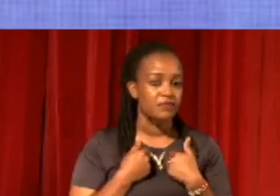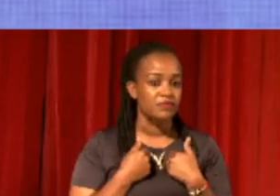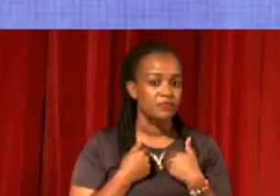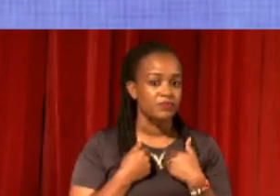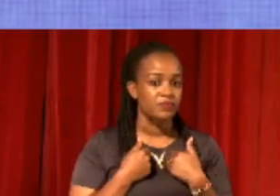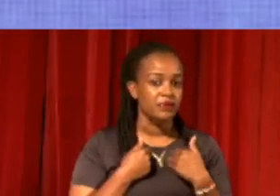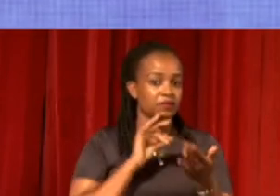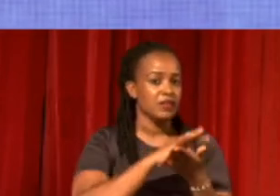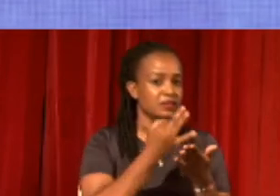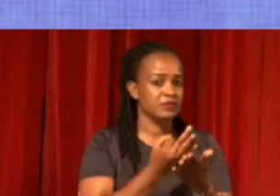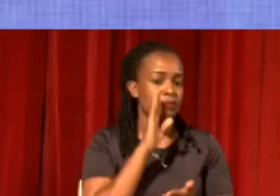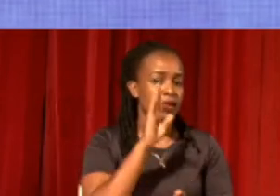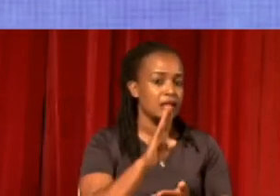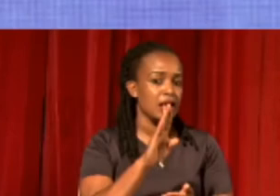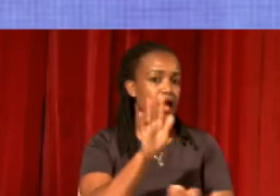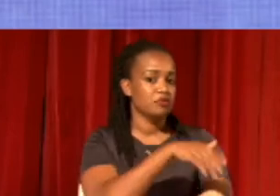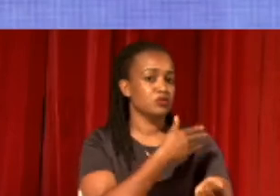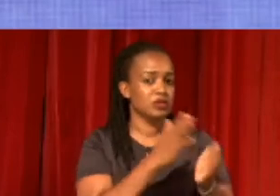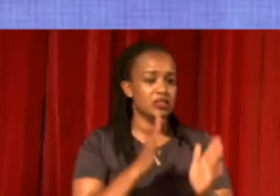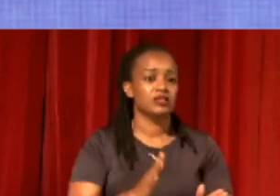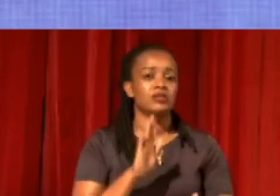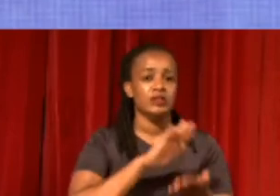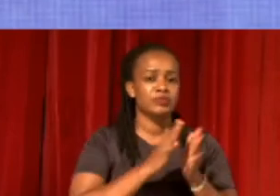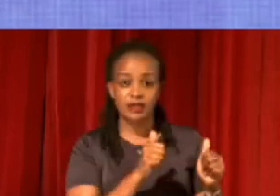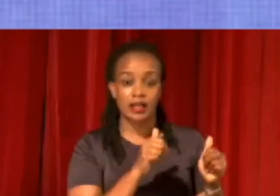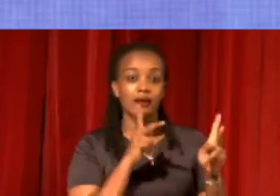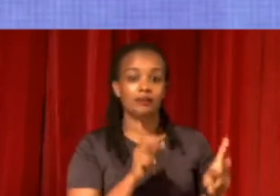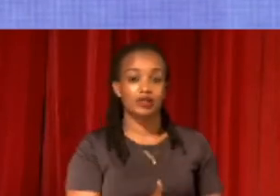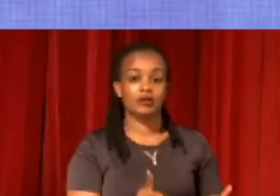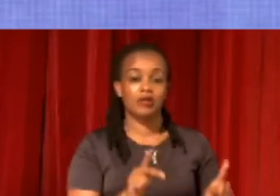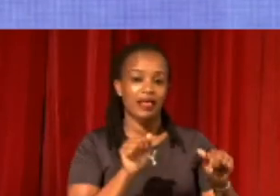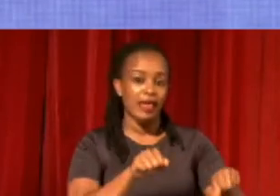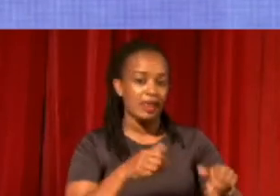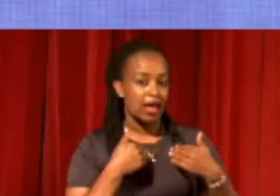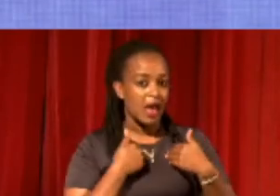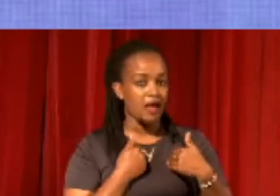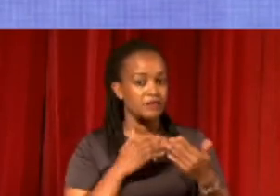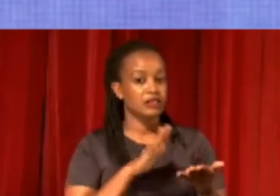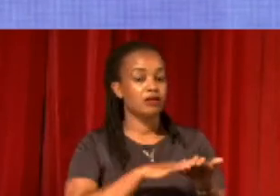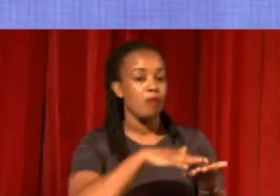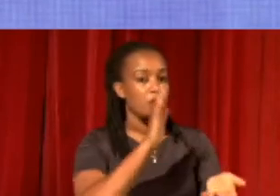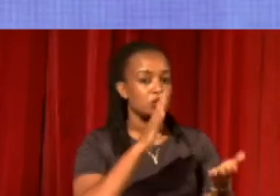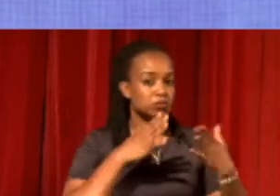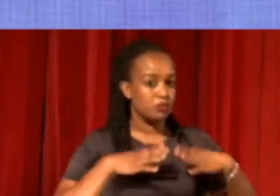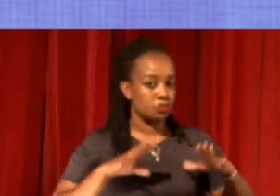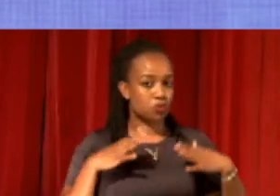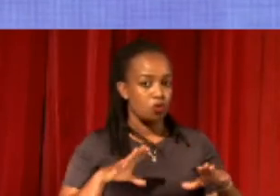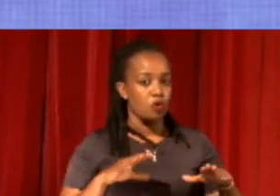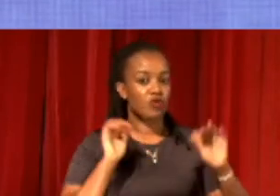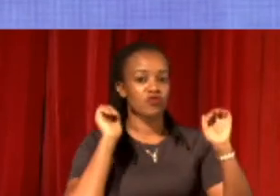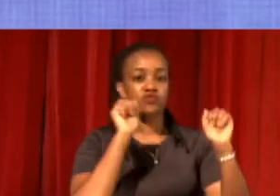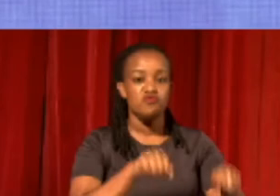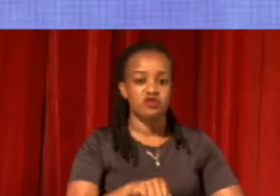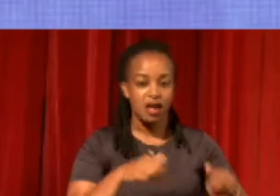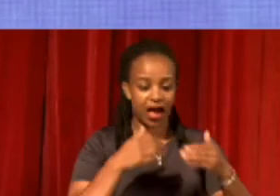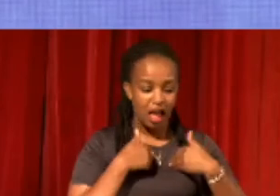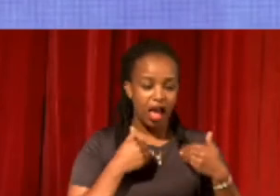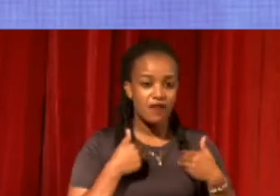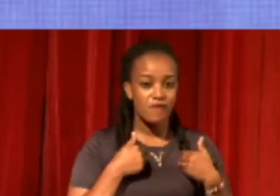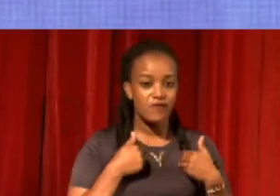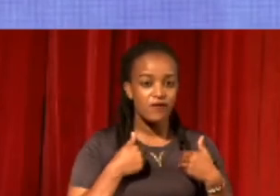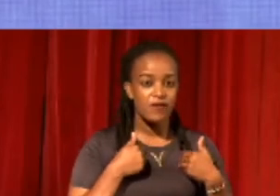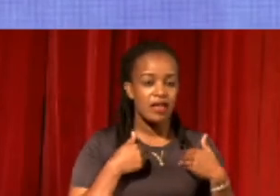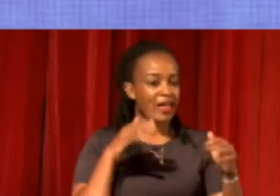an artist. It's hard hitting to the industry. Most people, you might have the craft, but then you don't